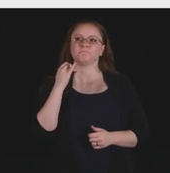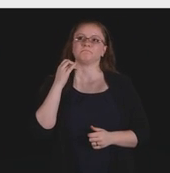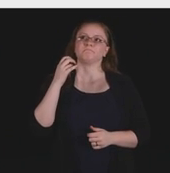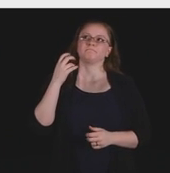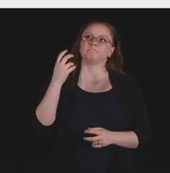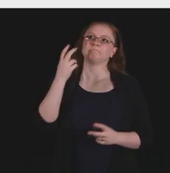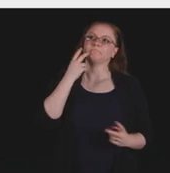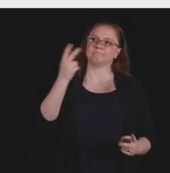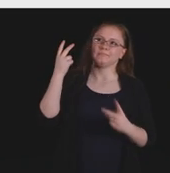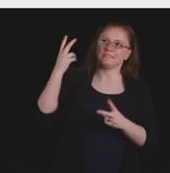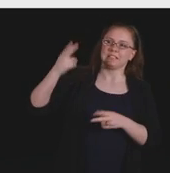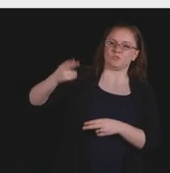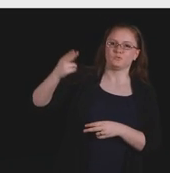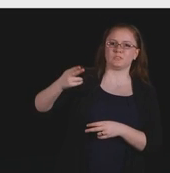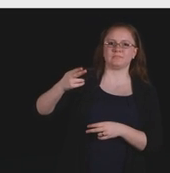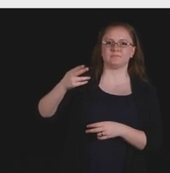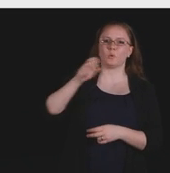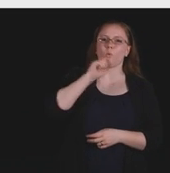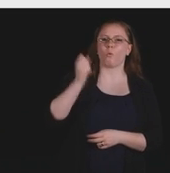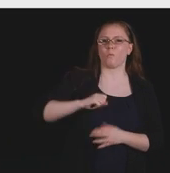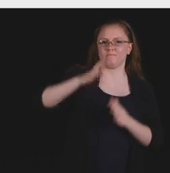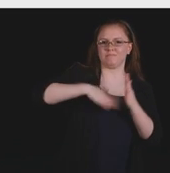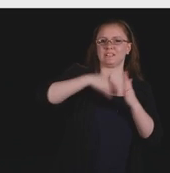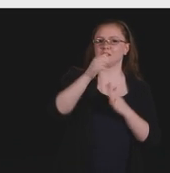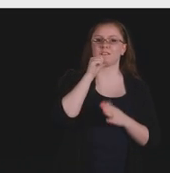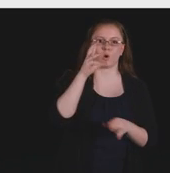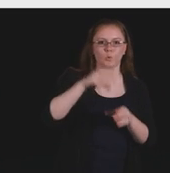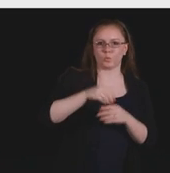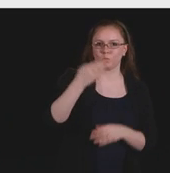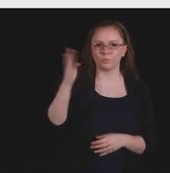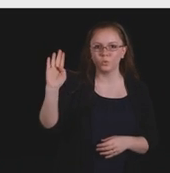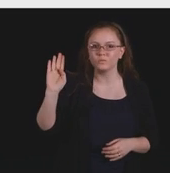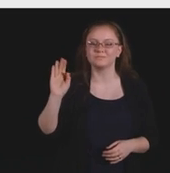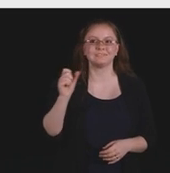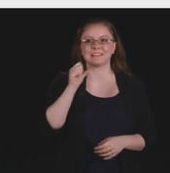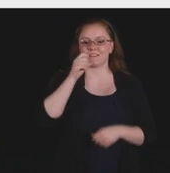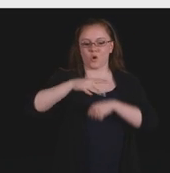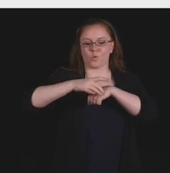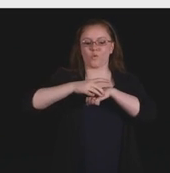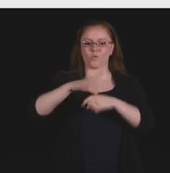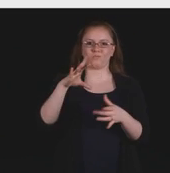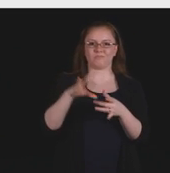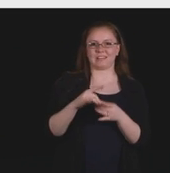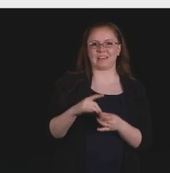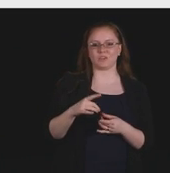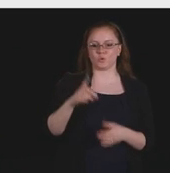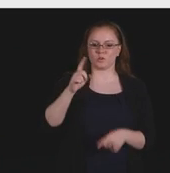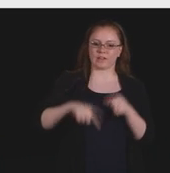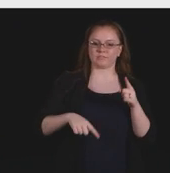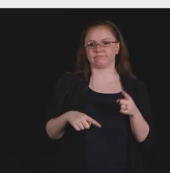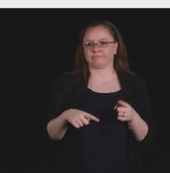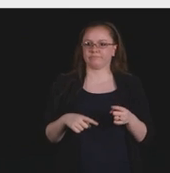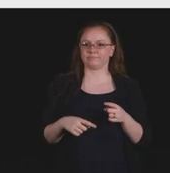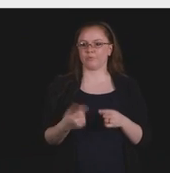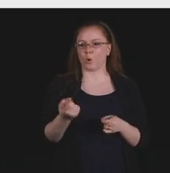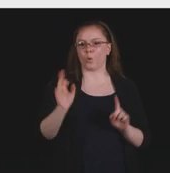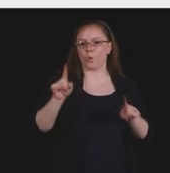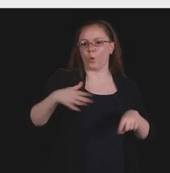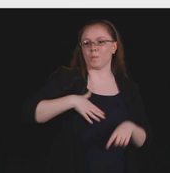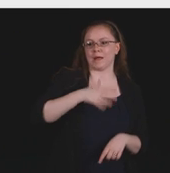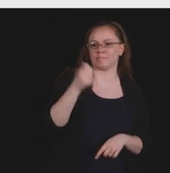blue, because blue is not an earthen color. You can't dig a backyard and get some blue pigment.